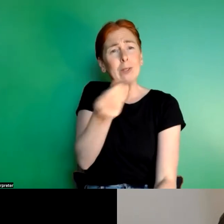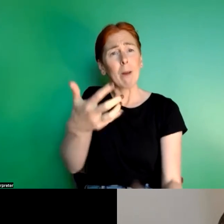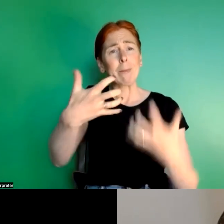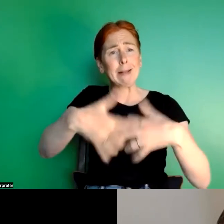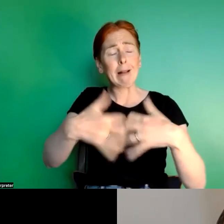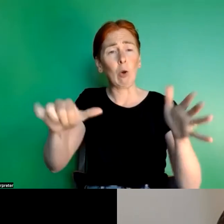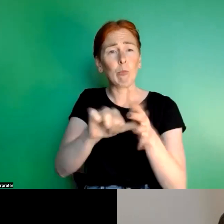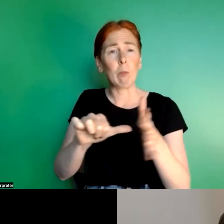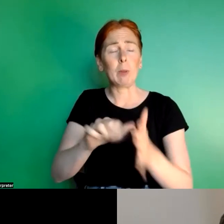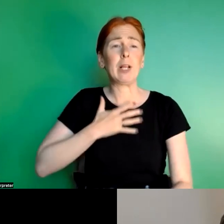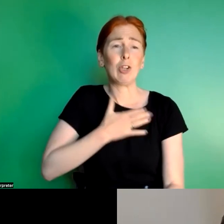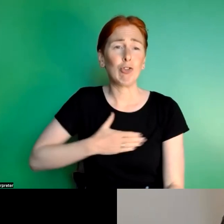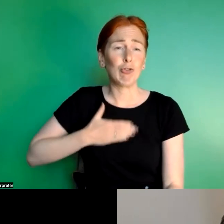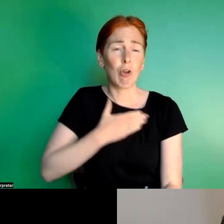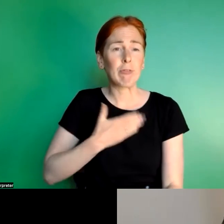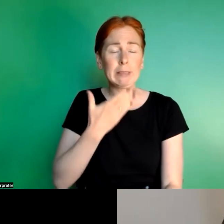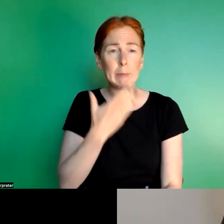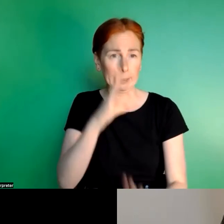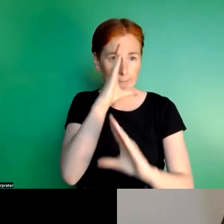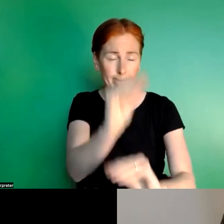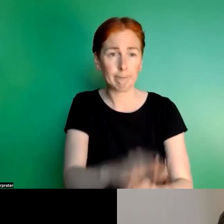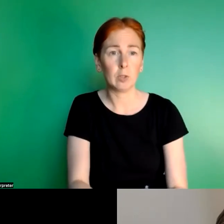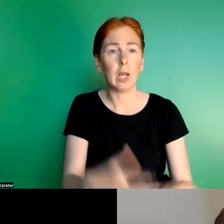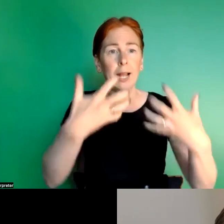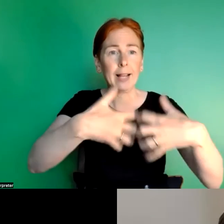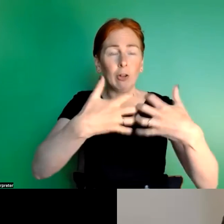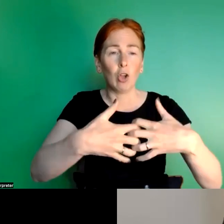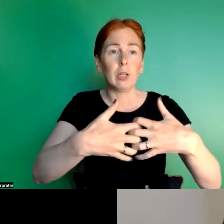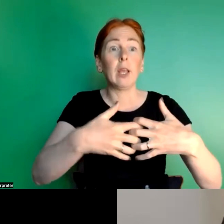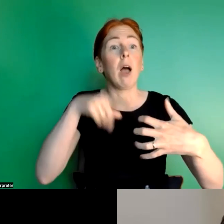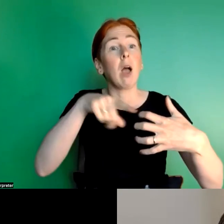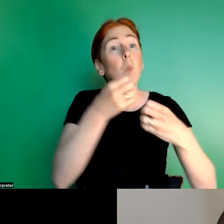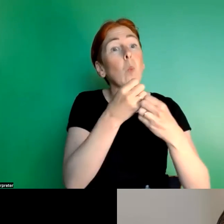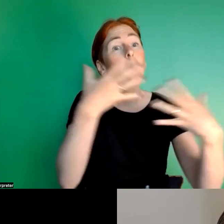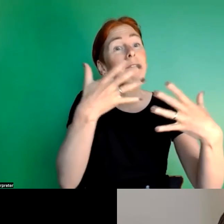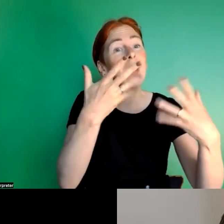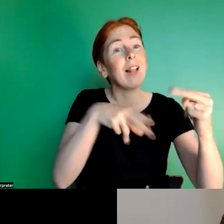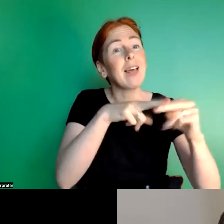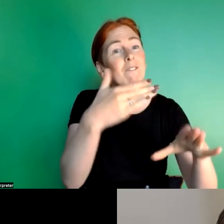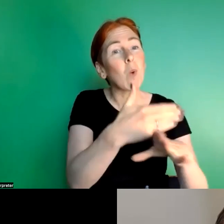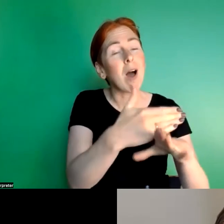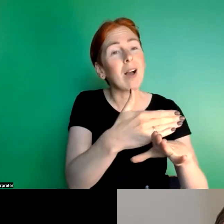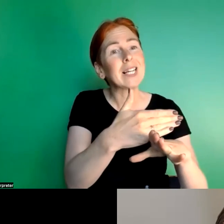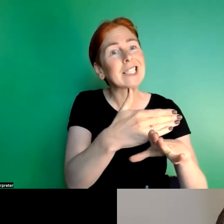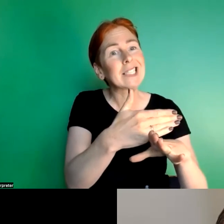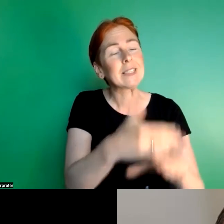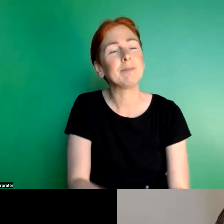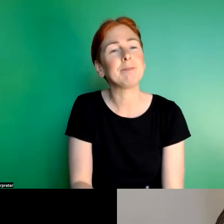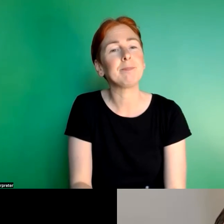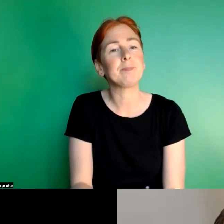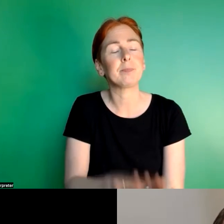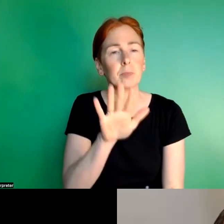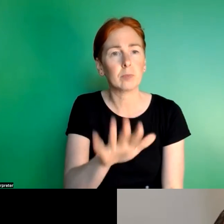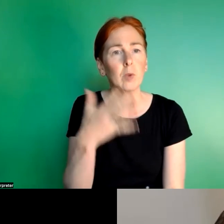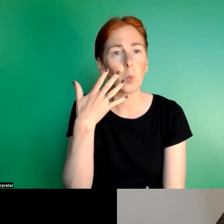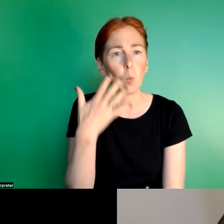for. Technology is a wonderful thing when it all works. So as mentioned at the beginning and